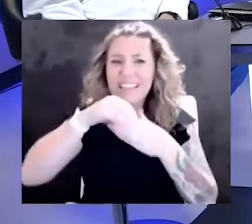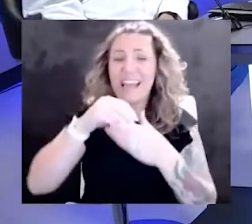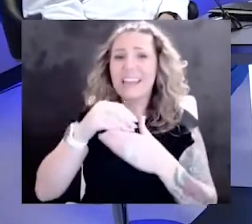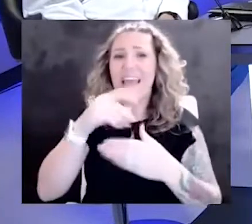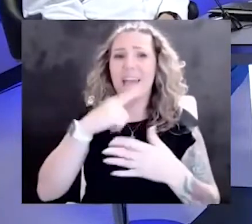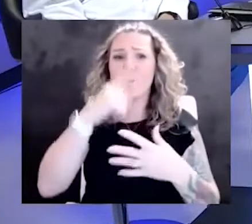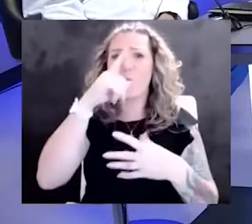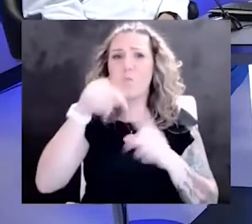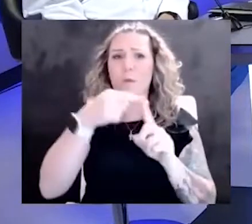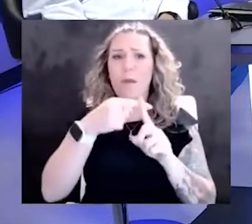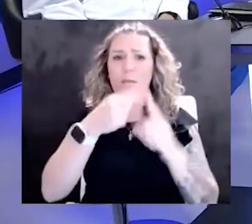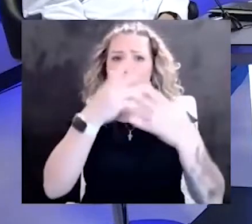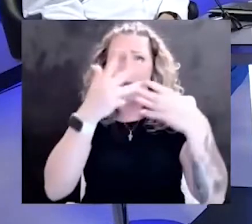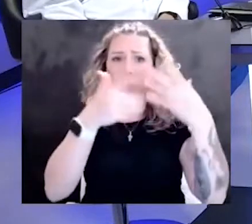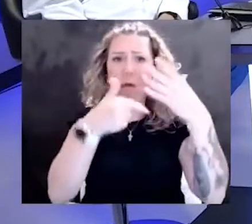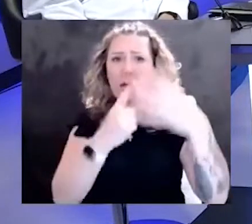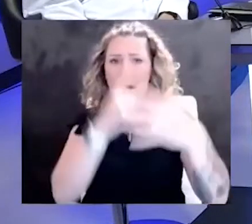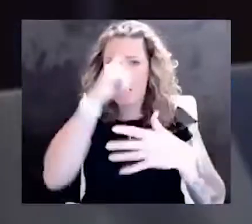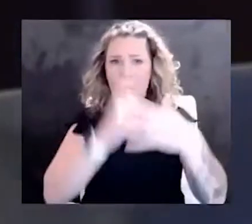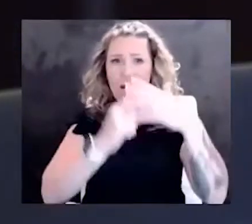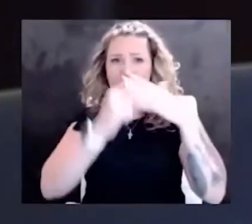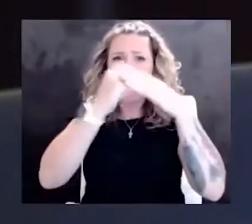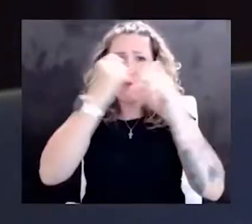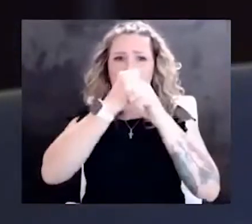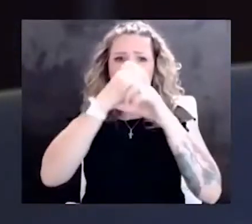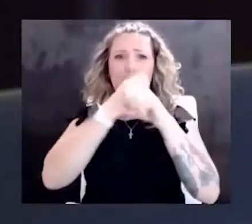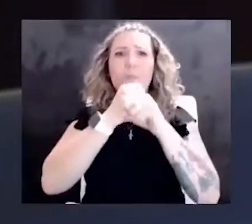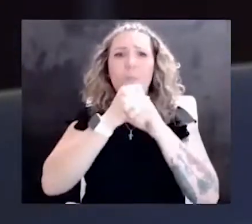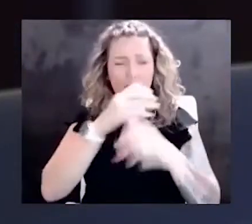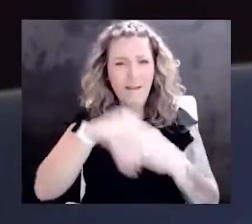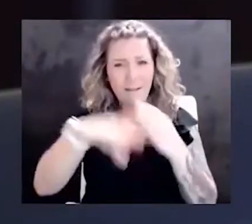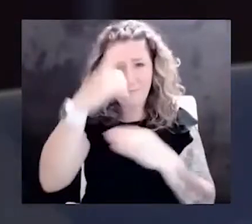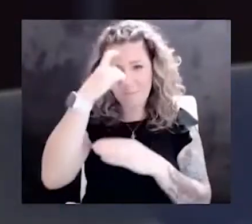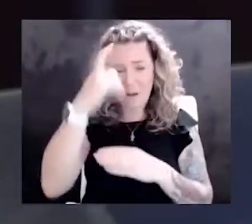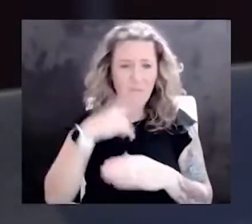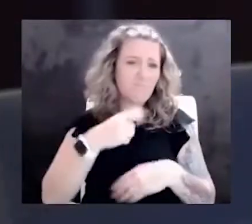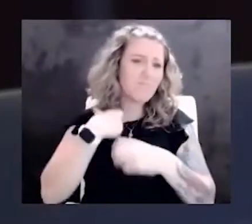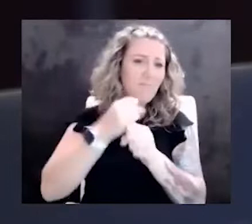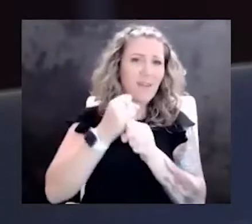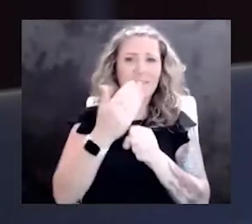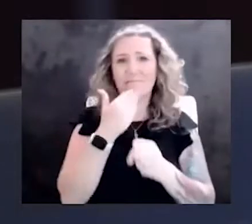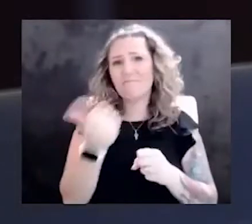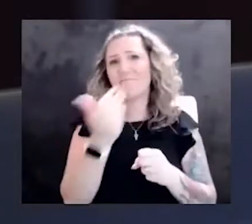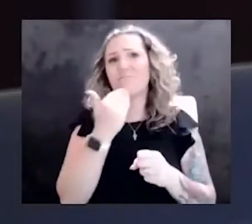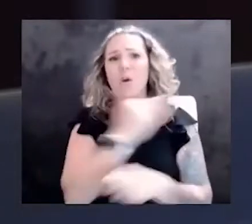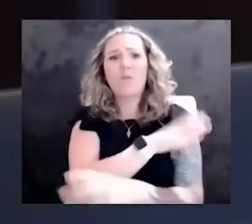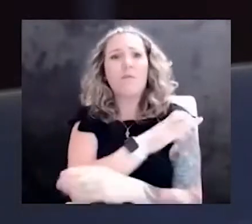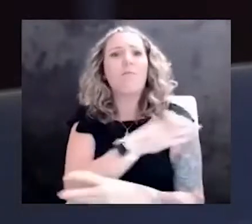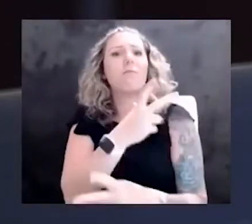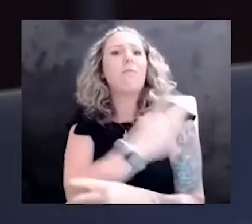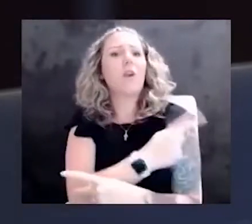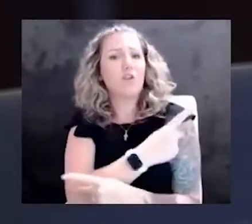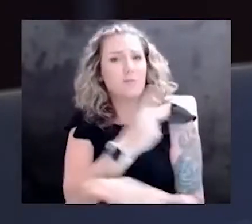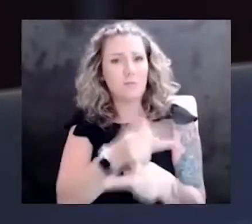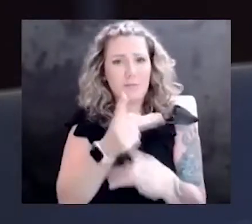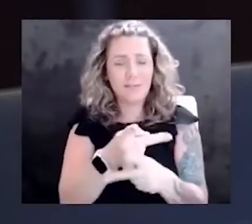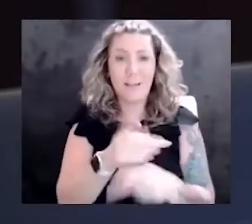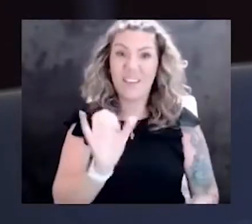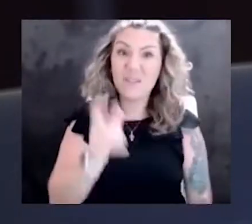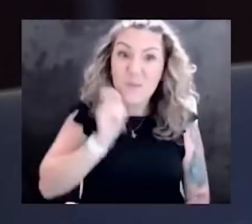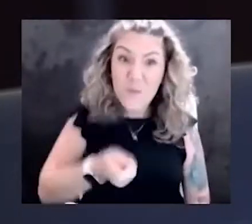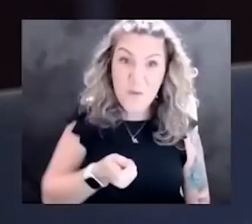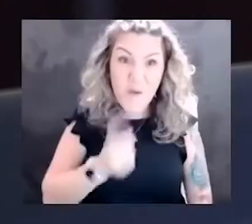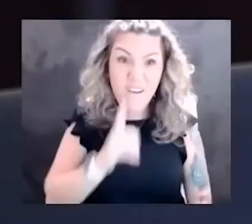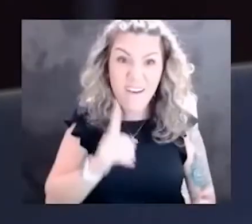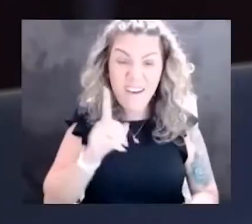simulate the surgery for our residents, so we think it makes for better clinical care of patients having something like that. That is really cool. Can you print a